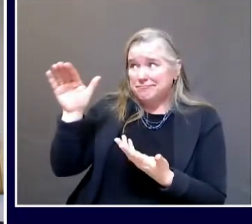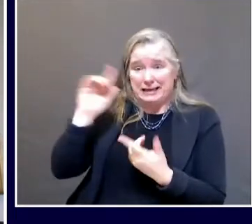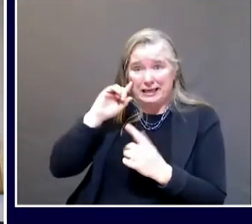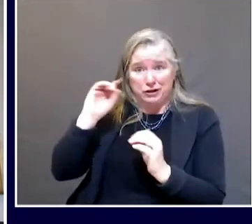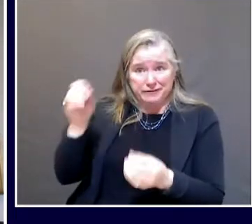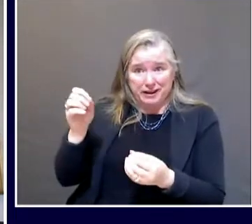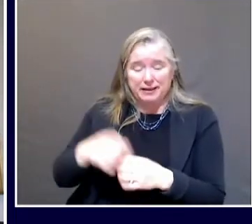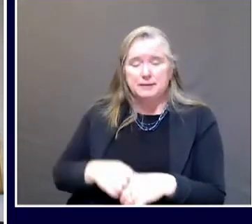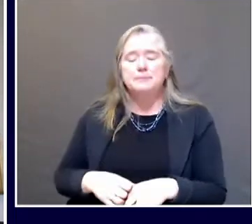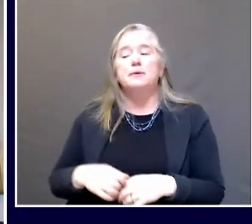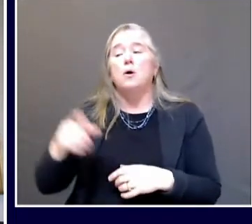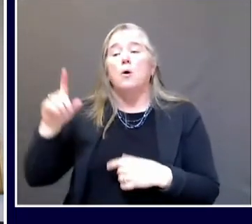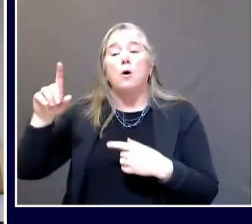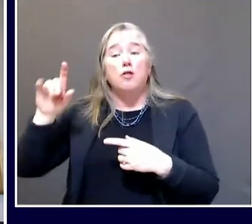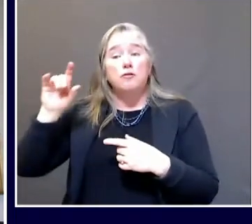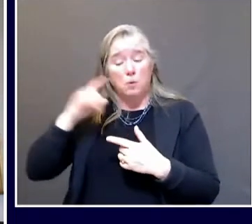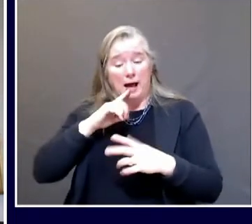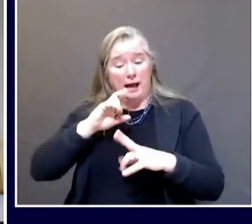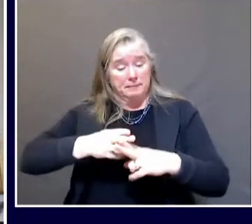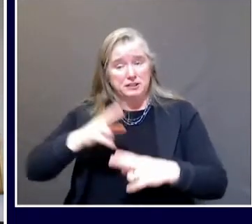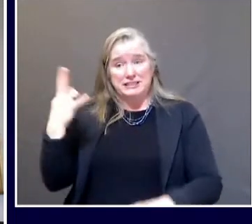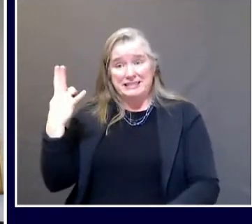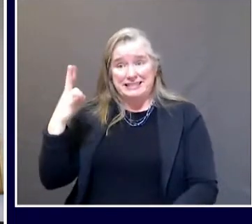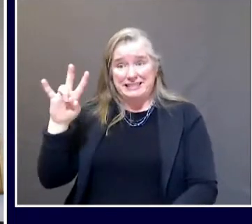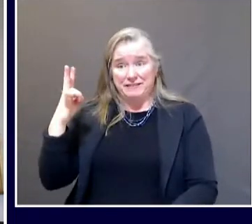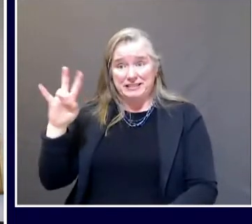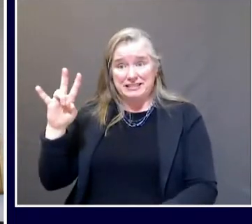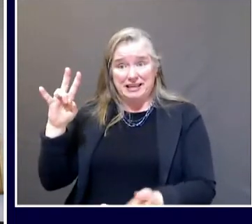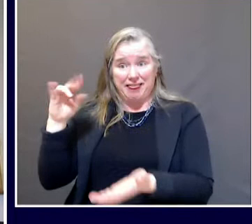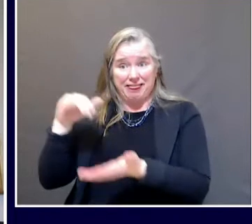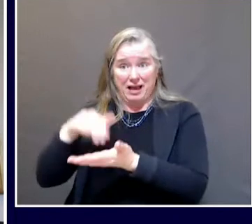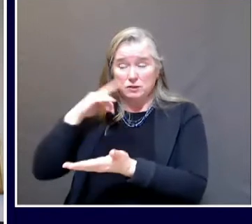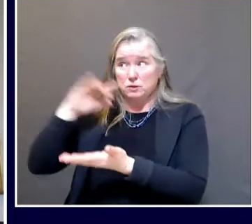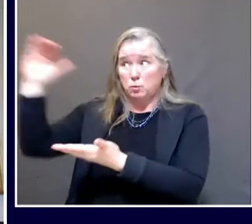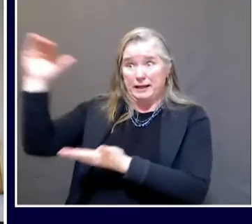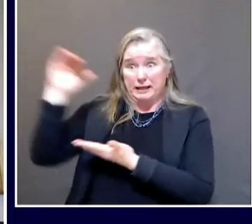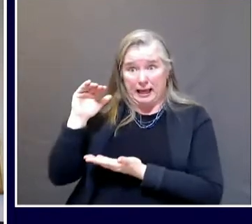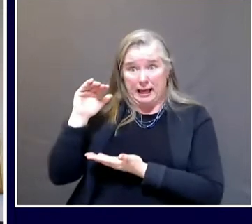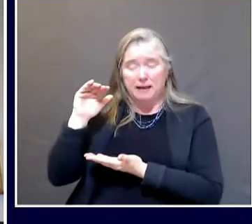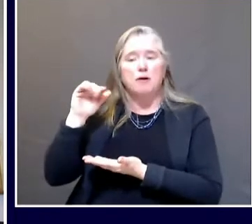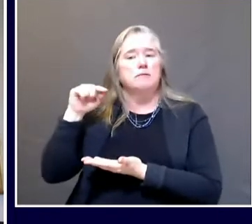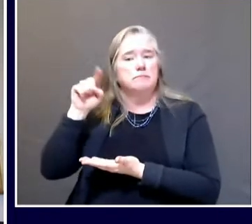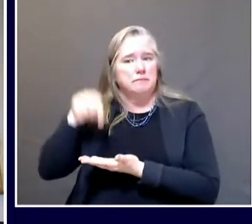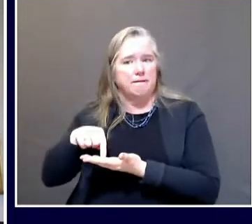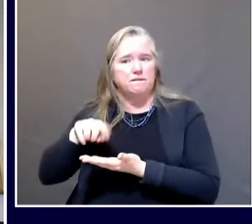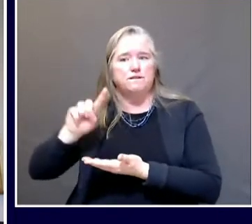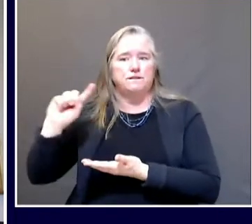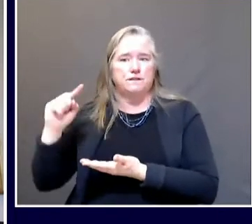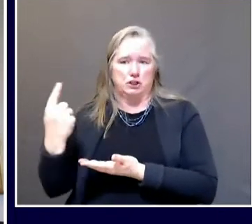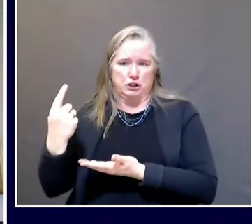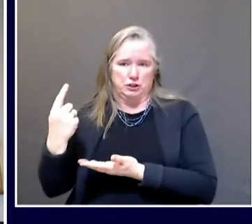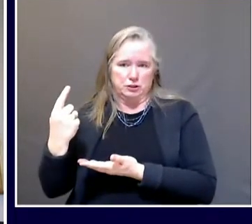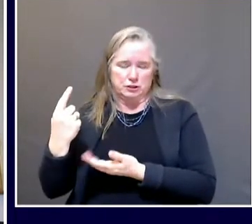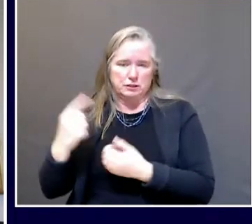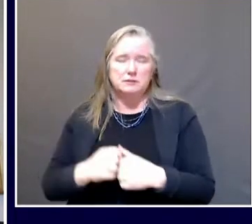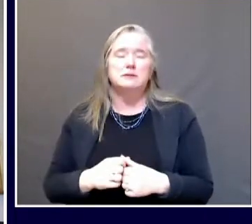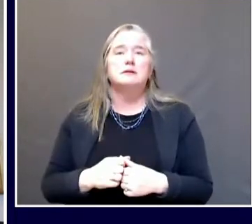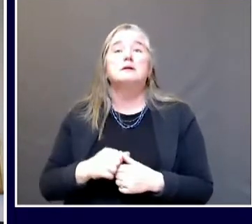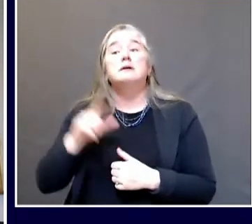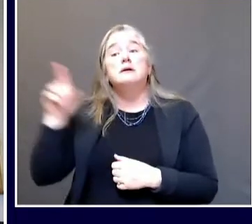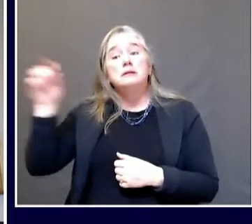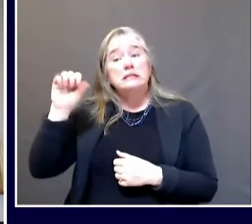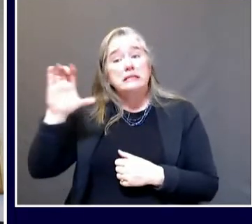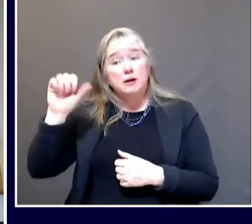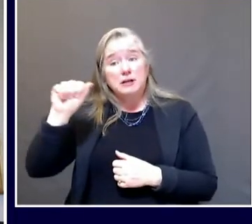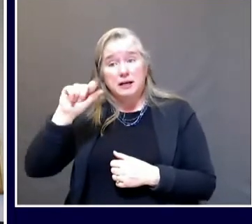are first doses. Great. There are open questions about, with the change that Secretary Azar